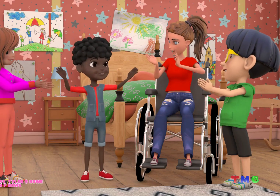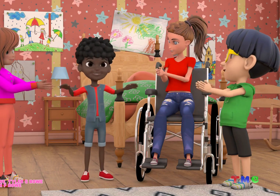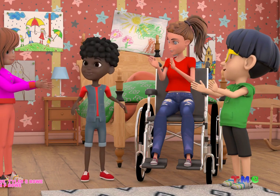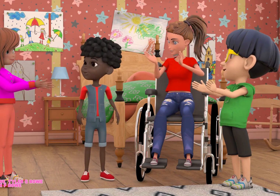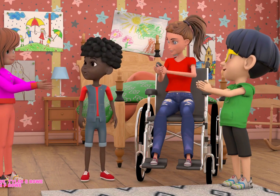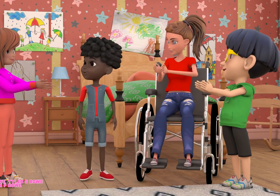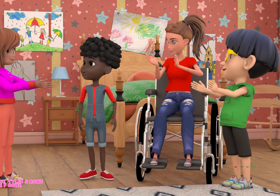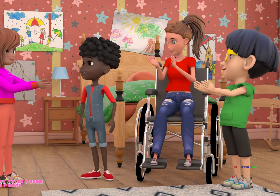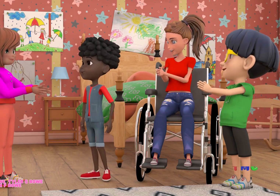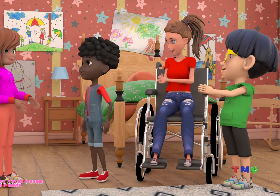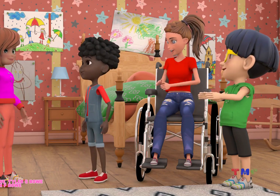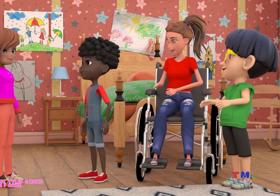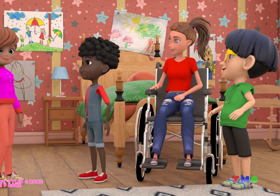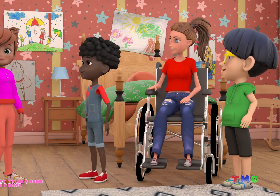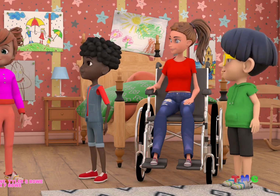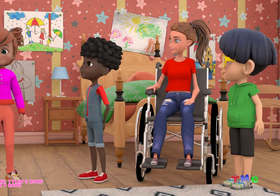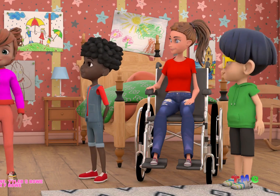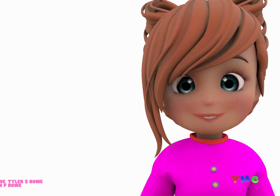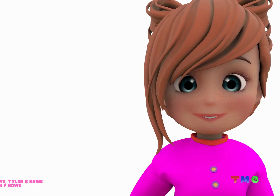Yes.